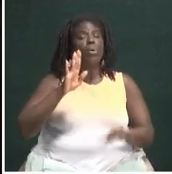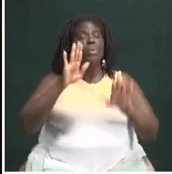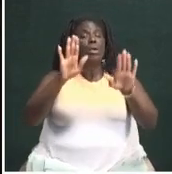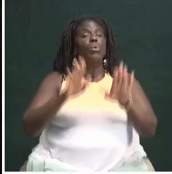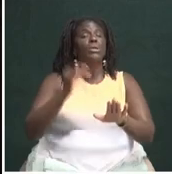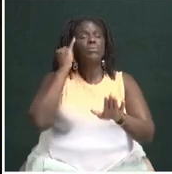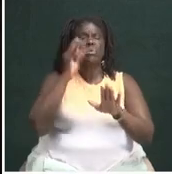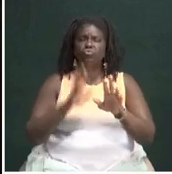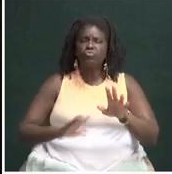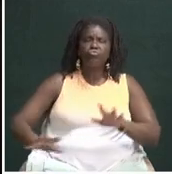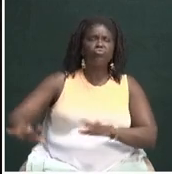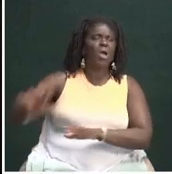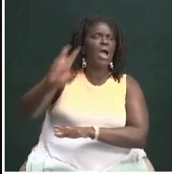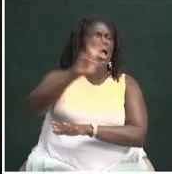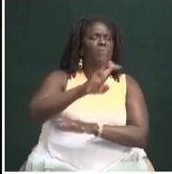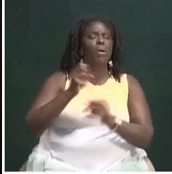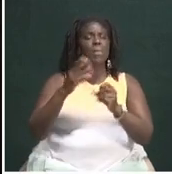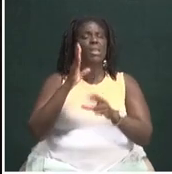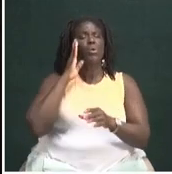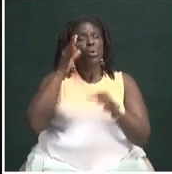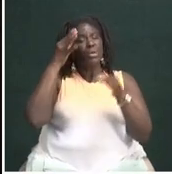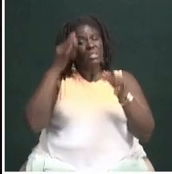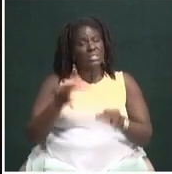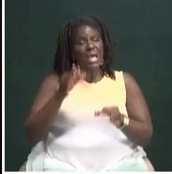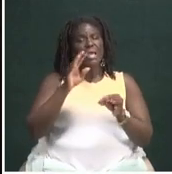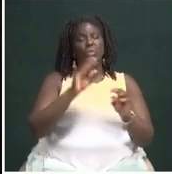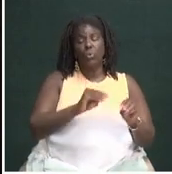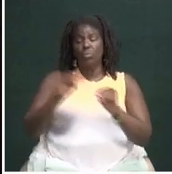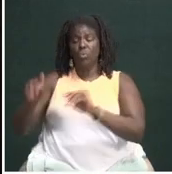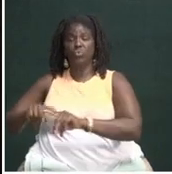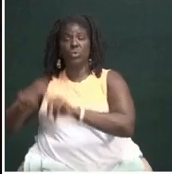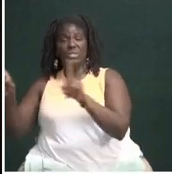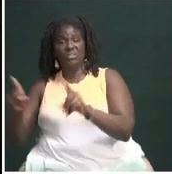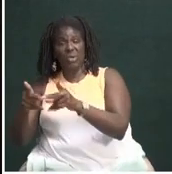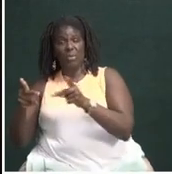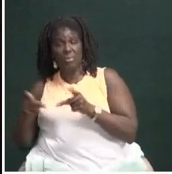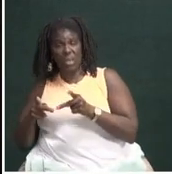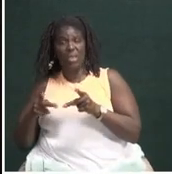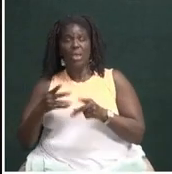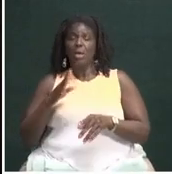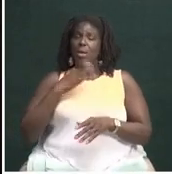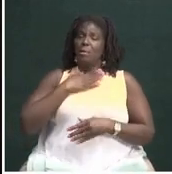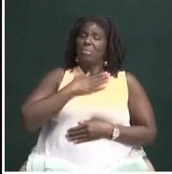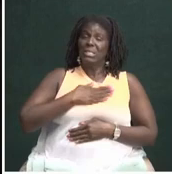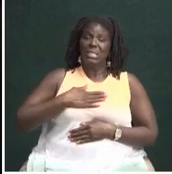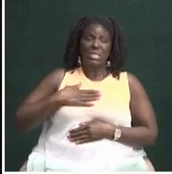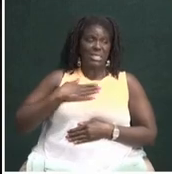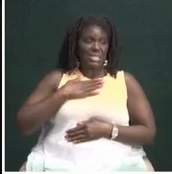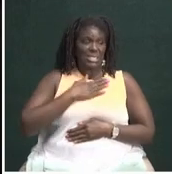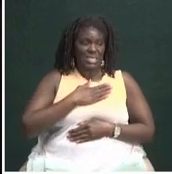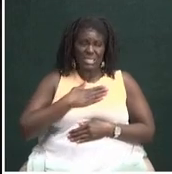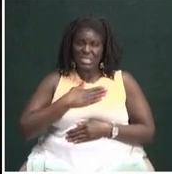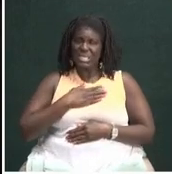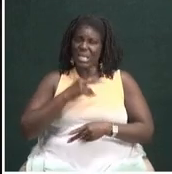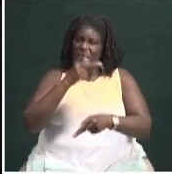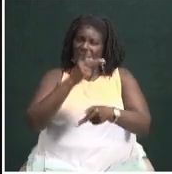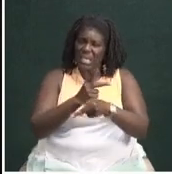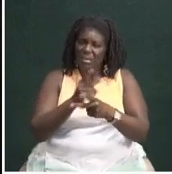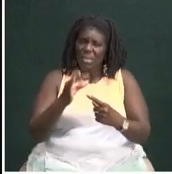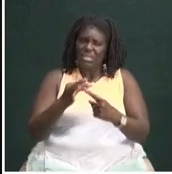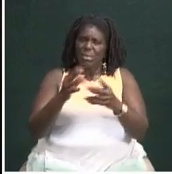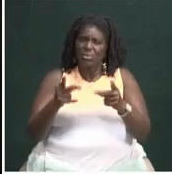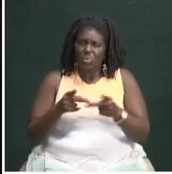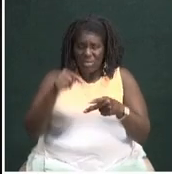to travel, and many of you will choose to go somewhere else. But please have a special place in your heart for